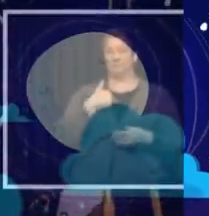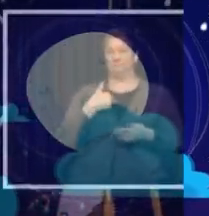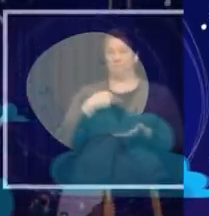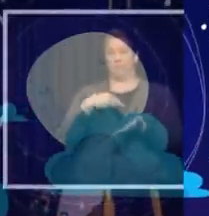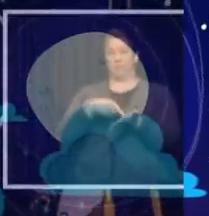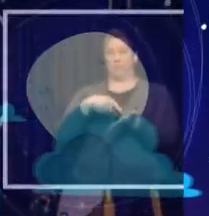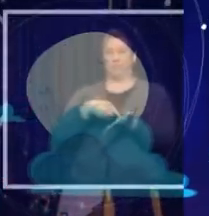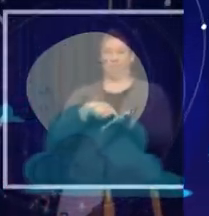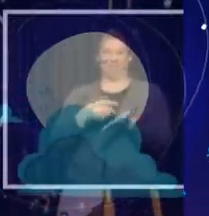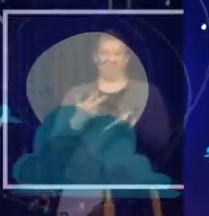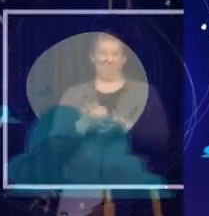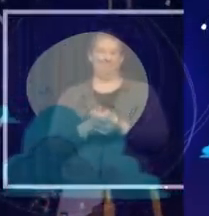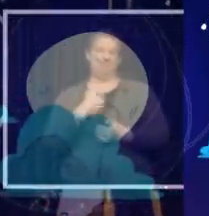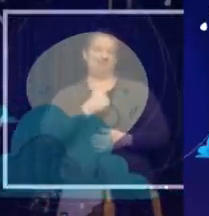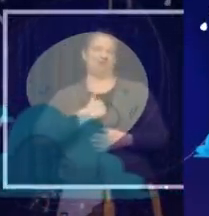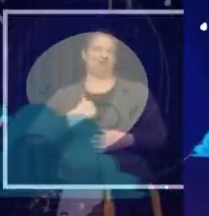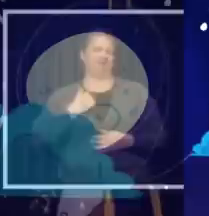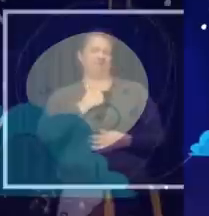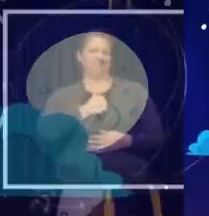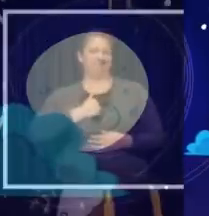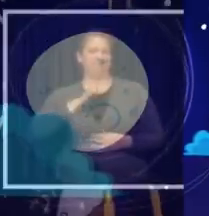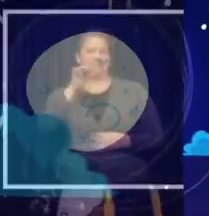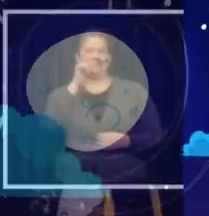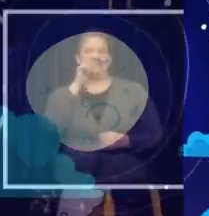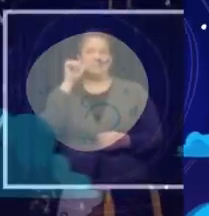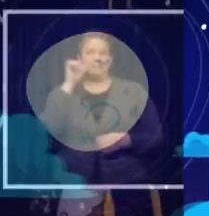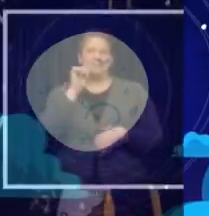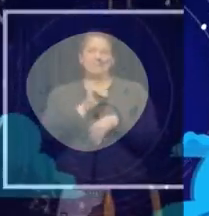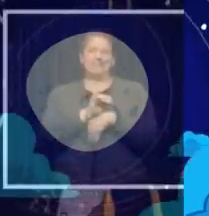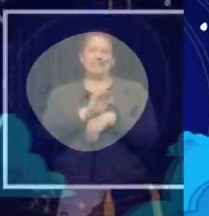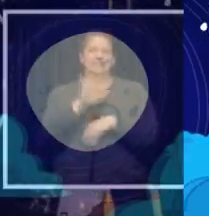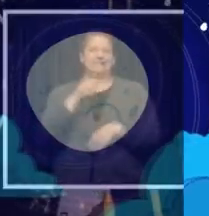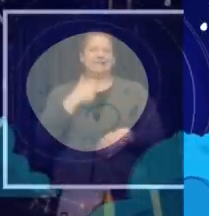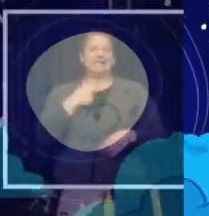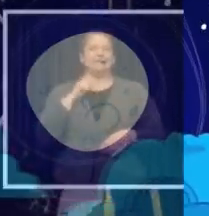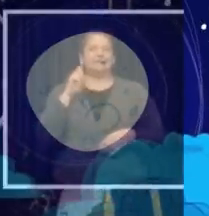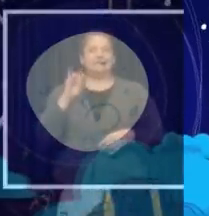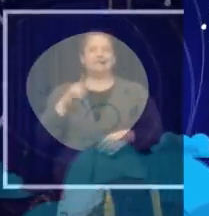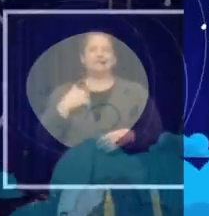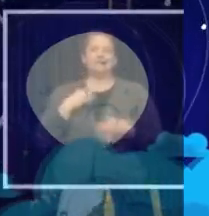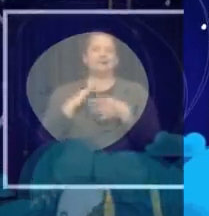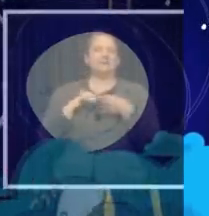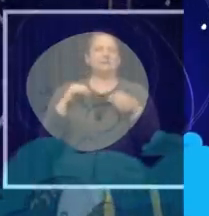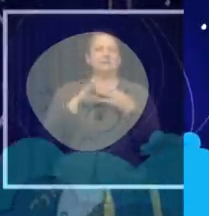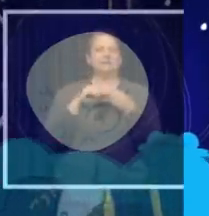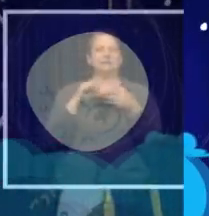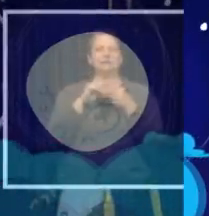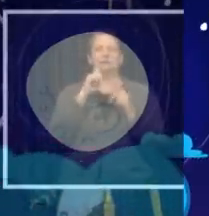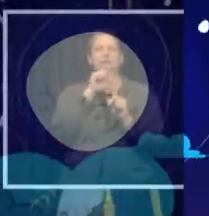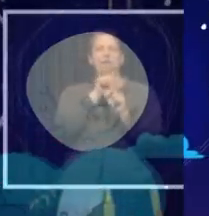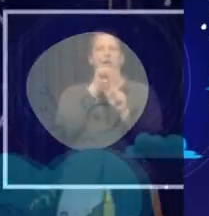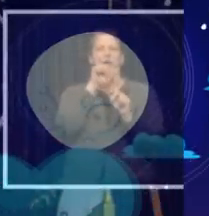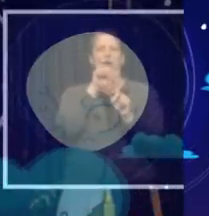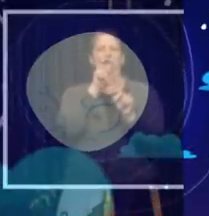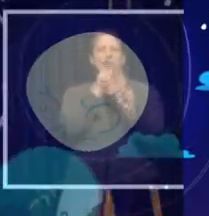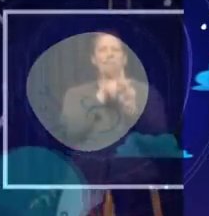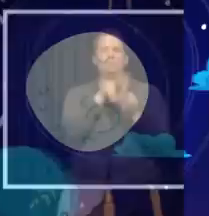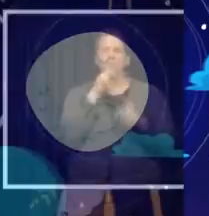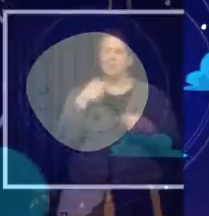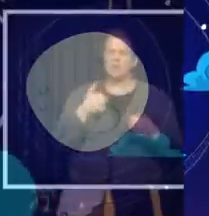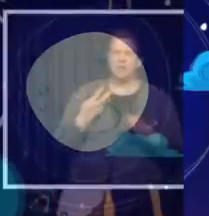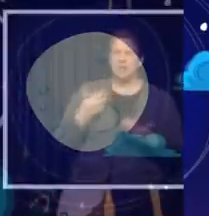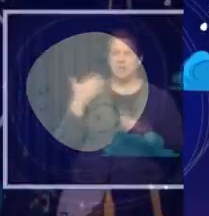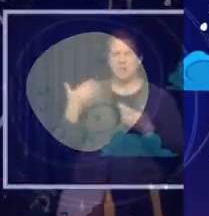tonight. You know, last night I spent a little bit of time talking about fraudulent claims holding us up